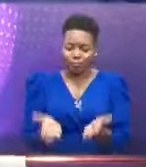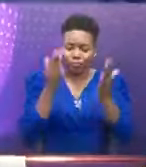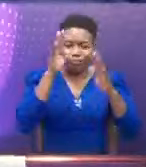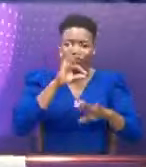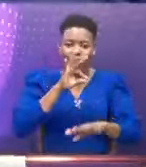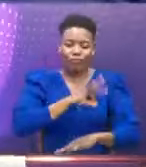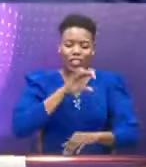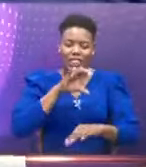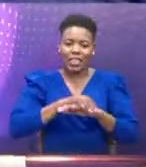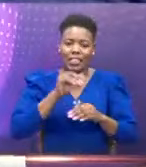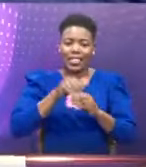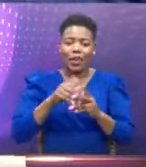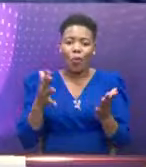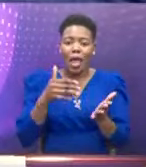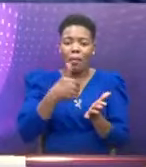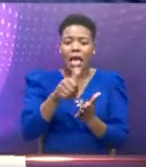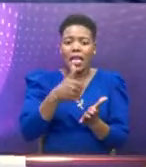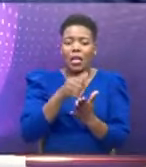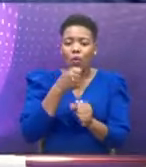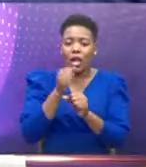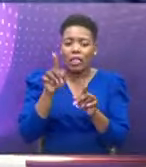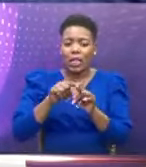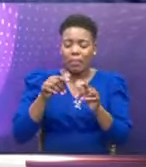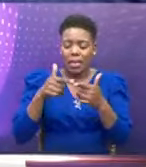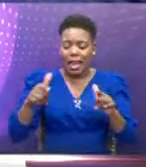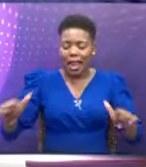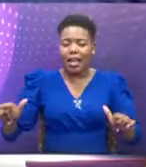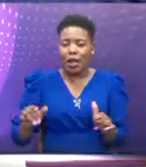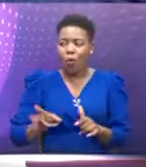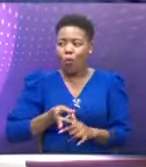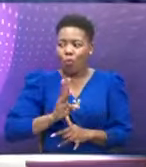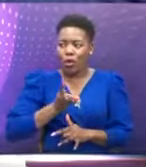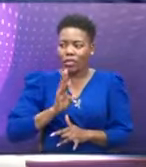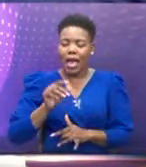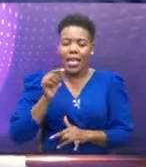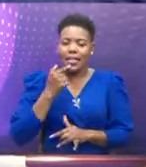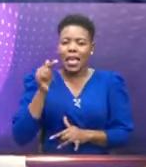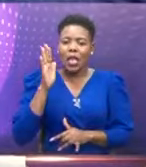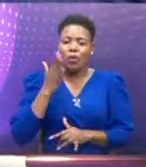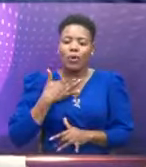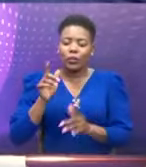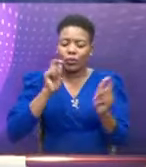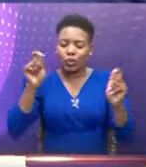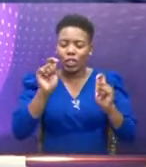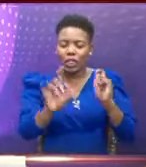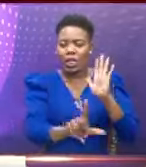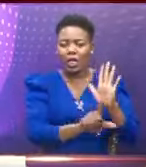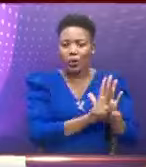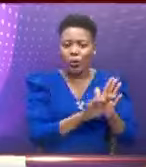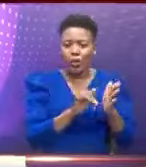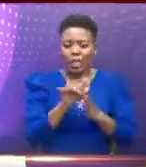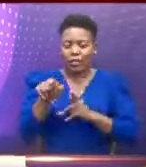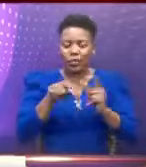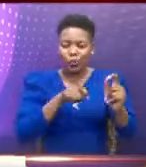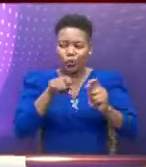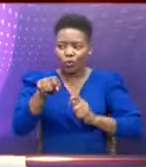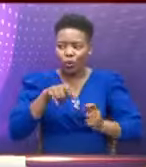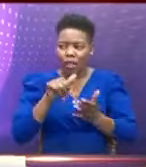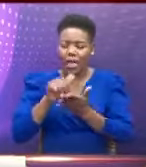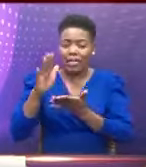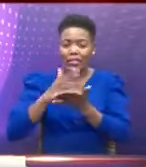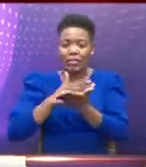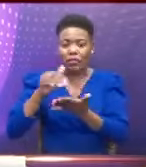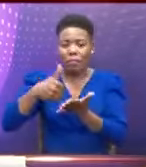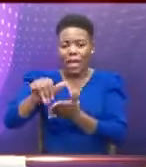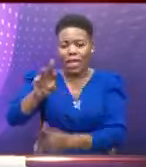mar nembe. Achiel kuom okengego en rango kendo timo lokruok ne chike matayo sektano. That we quickly